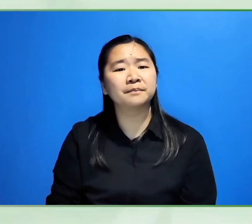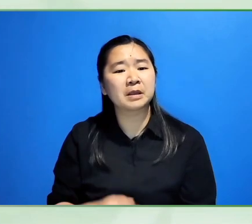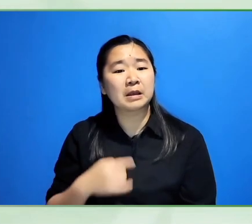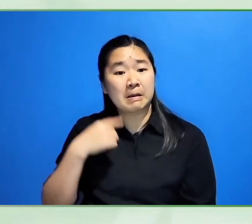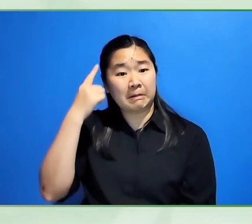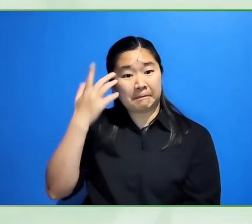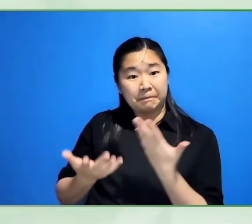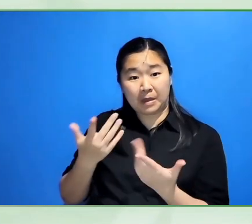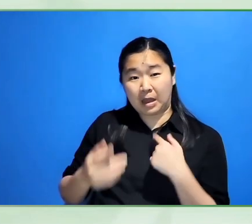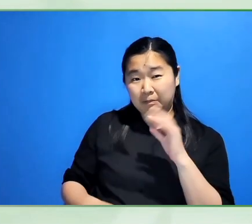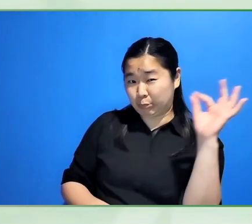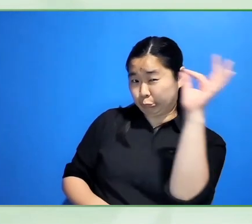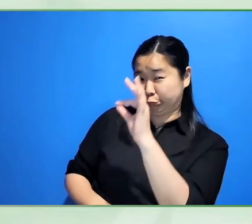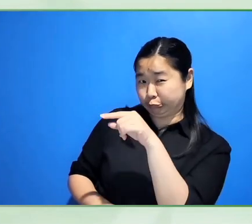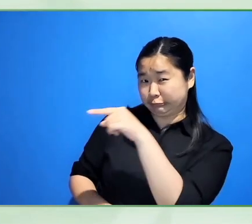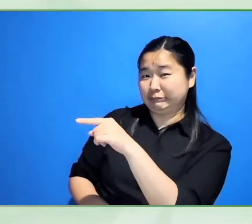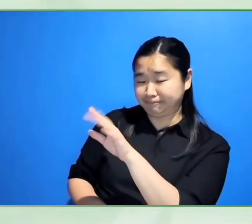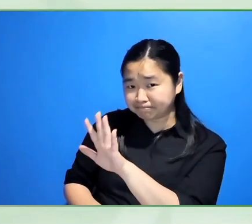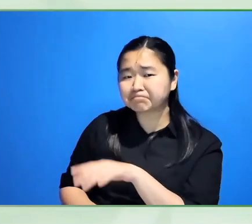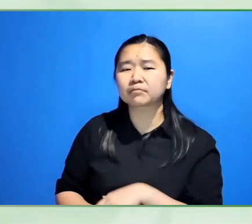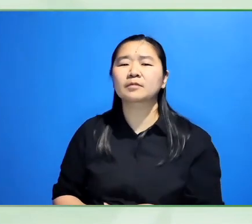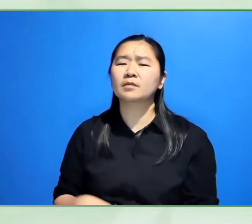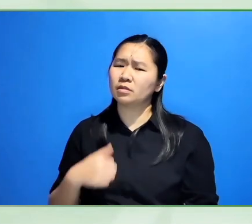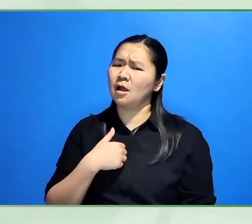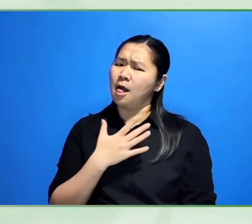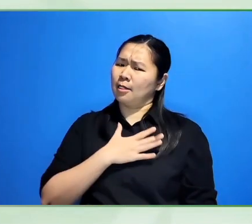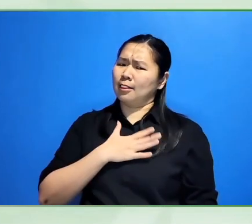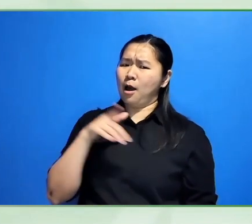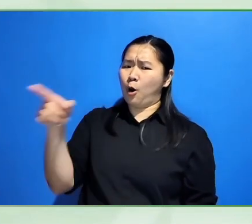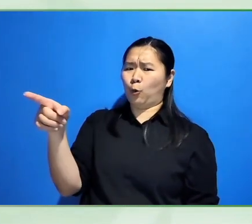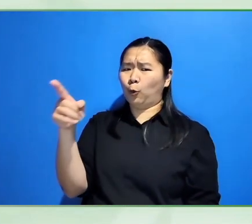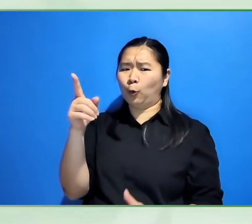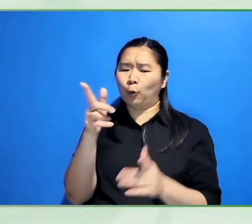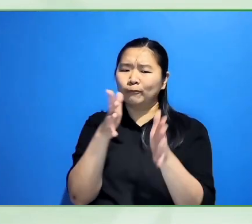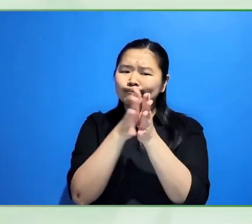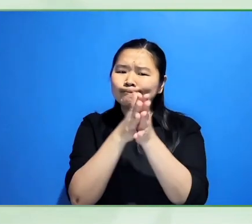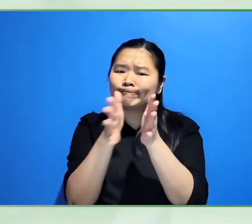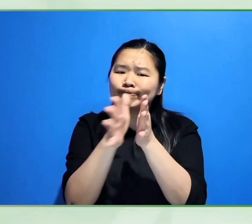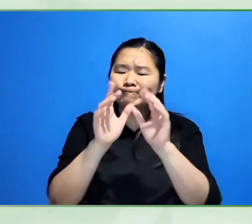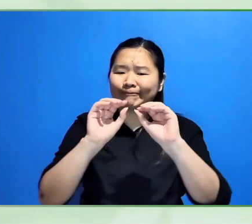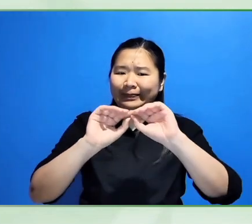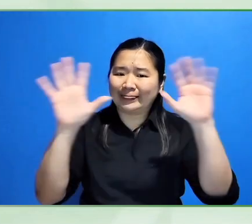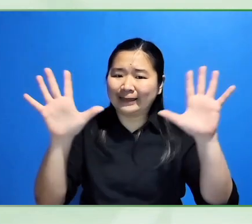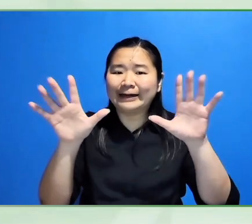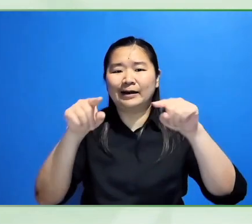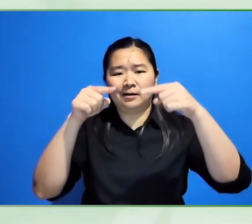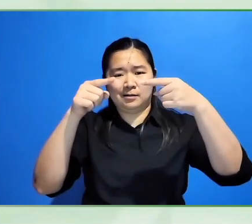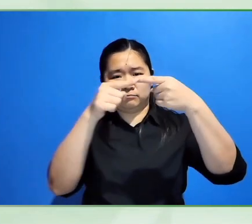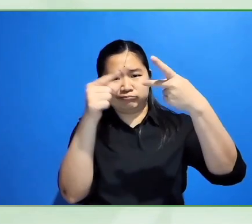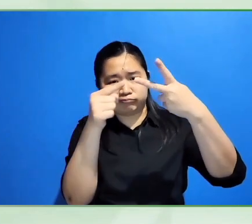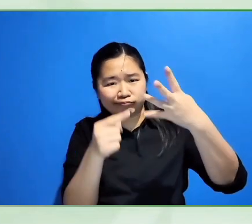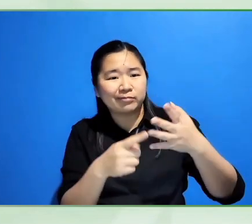most critical factors that you still feel that you should improve in order to make all